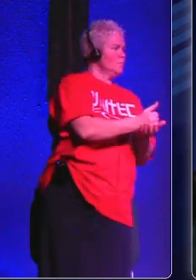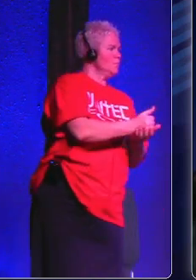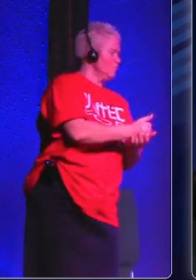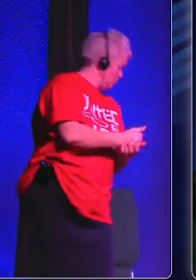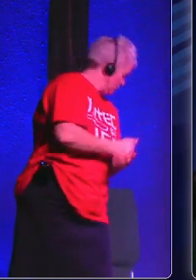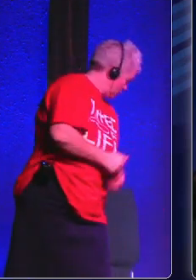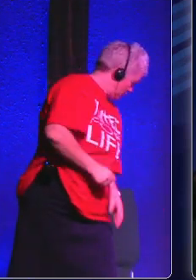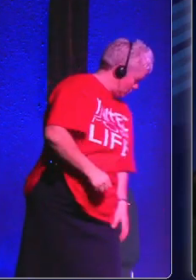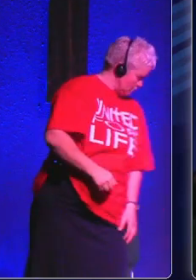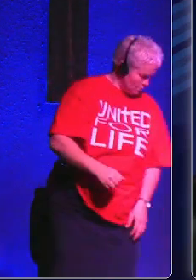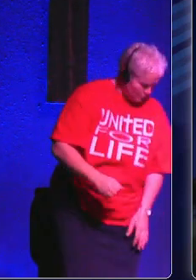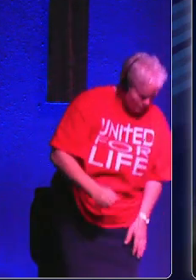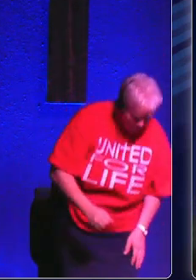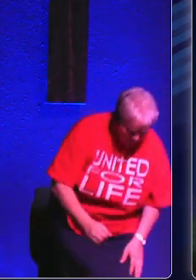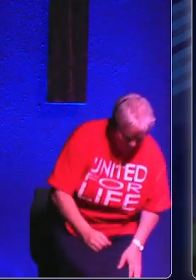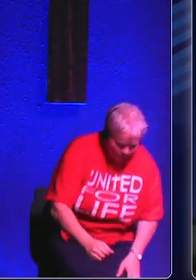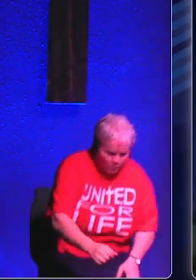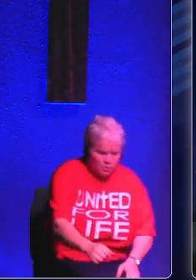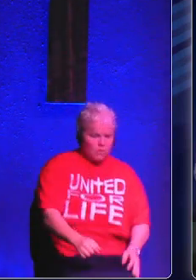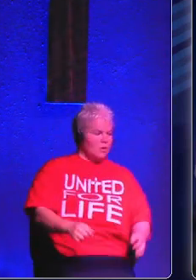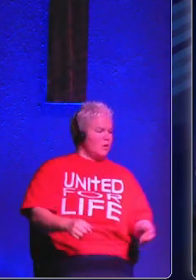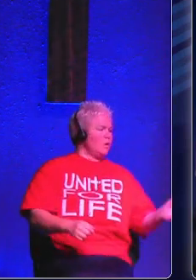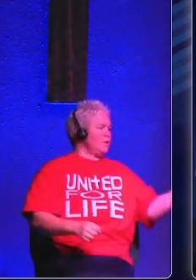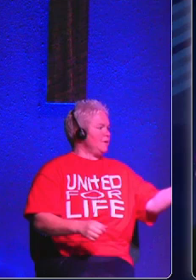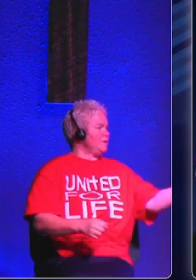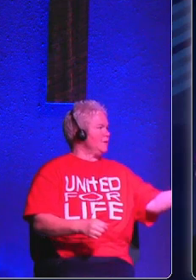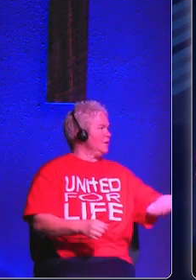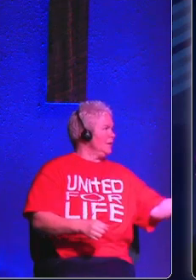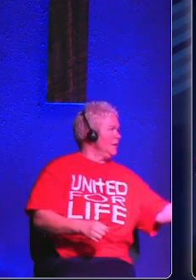Amen. You guys can be seated.